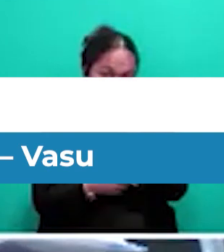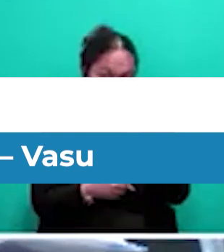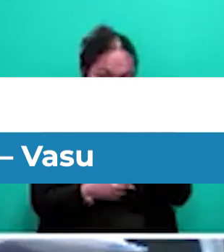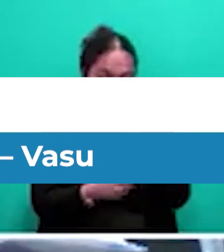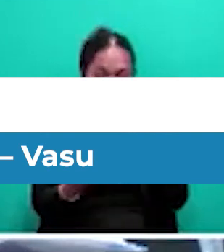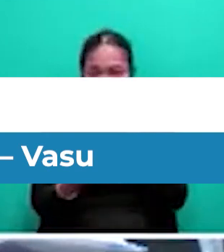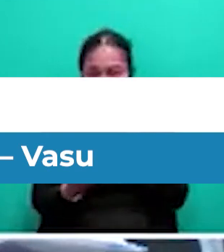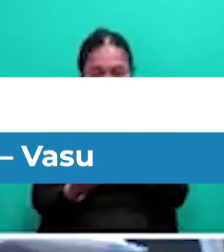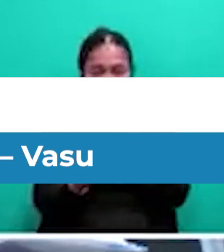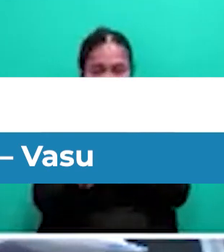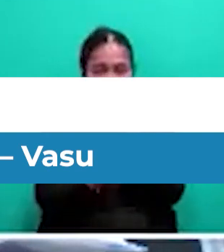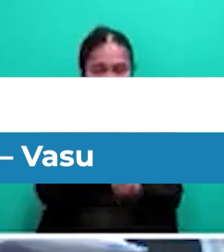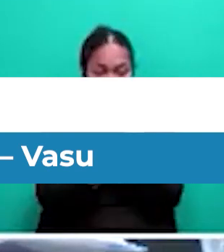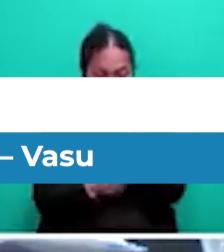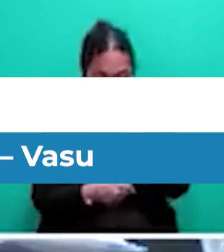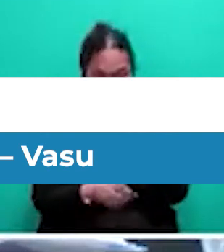March this year.